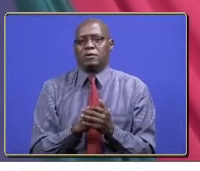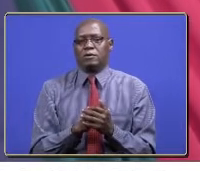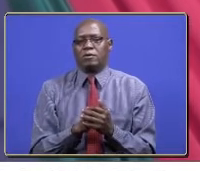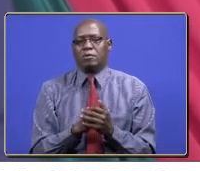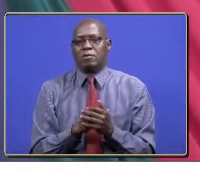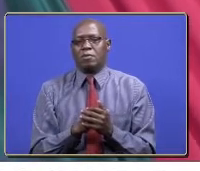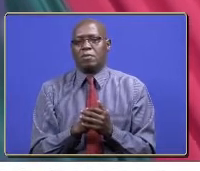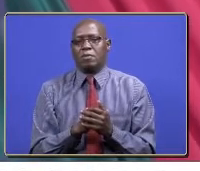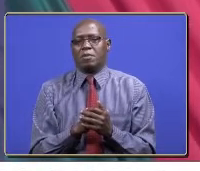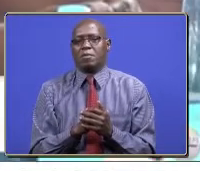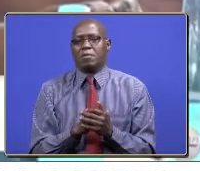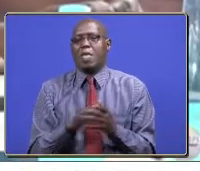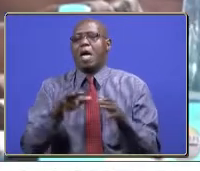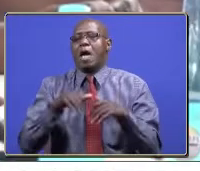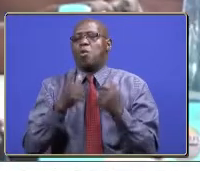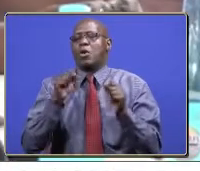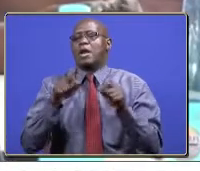Because how would you govern the country?